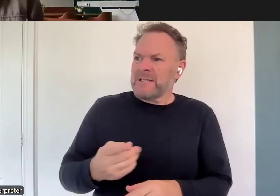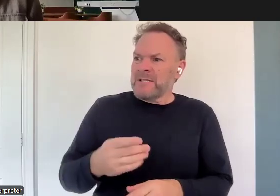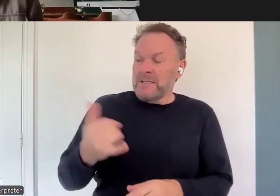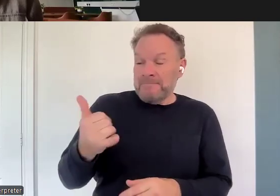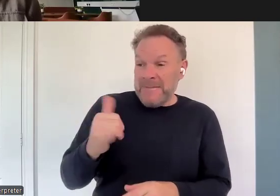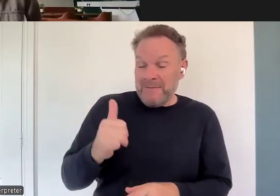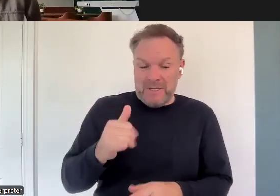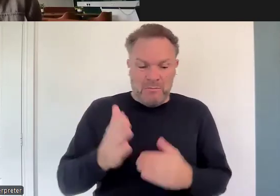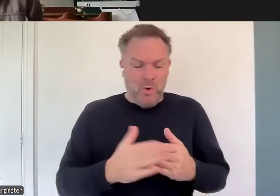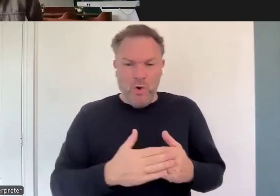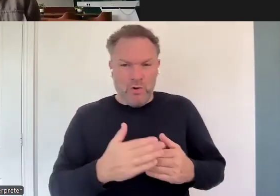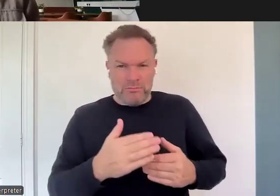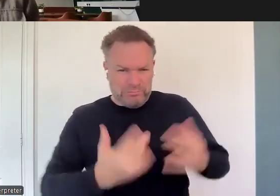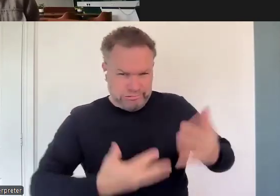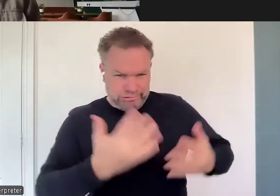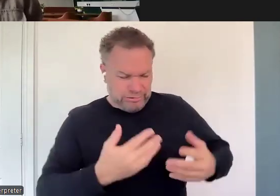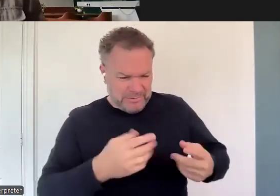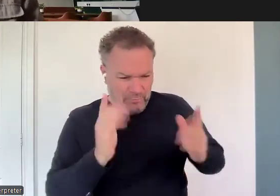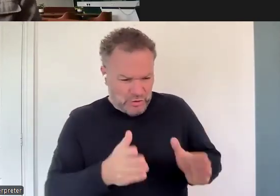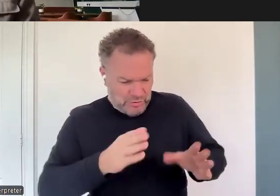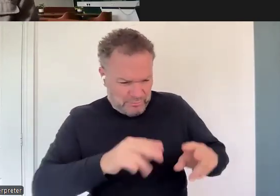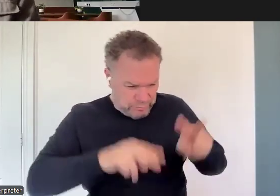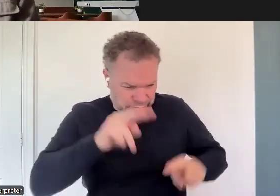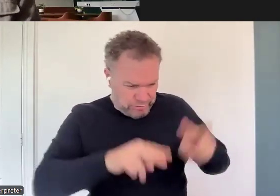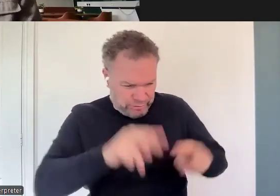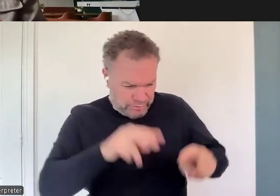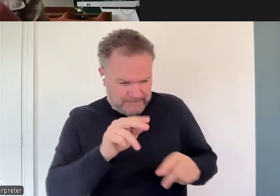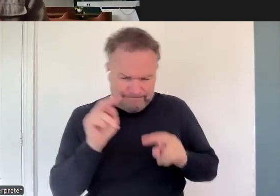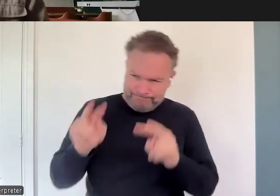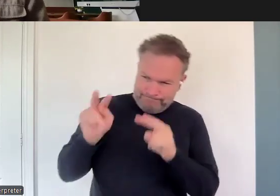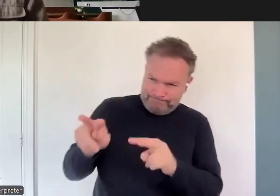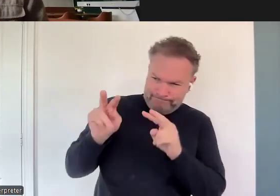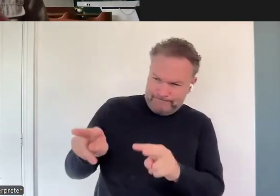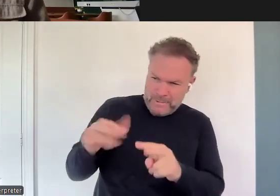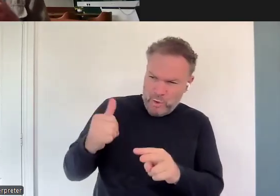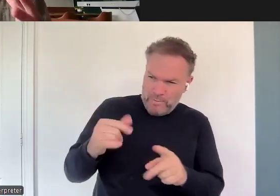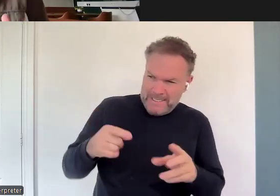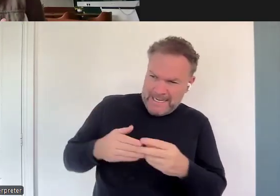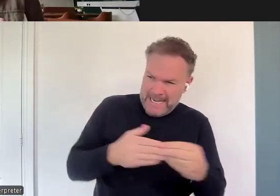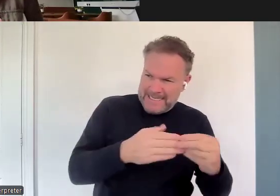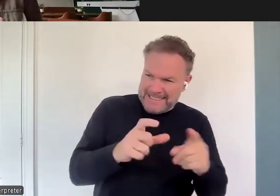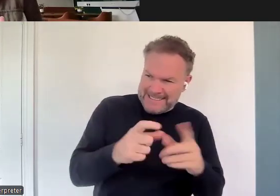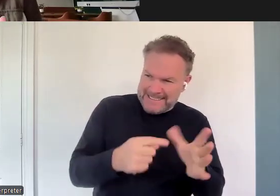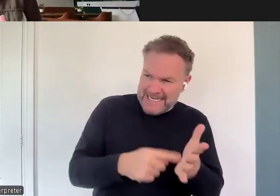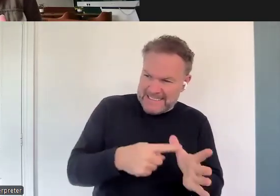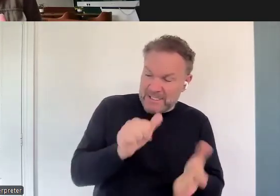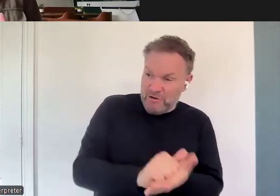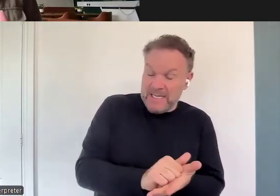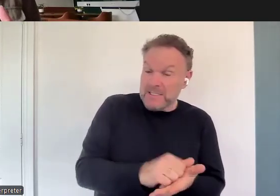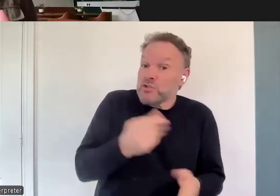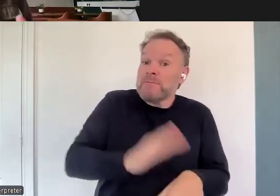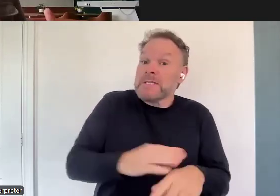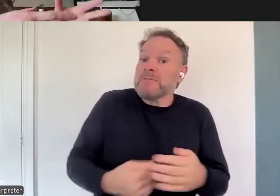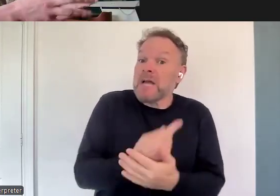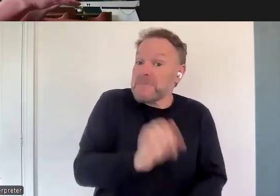statistical, more quantitative, more observational, more data-led is completely appropriate.